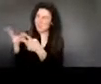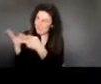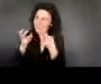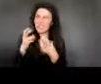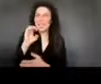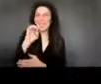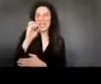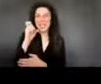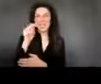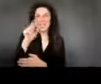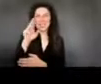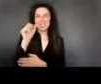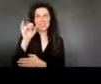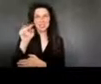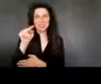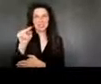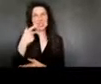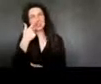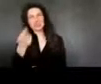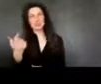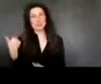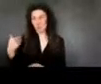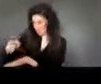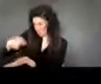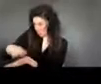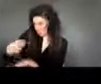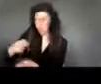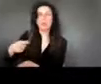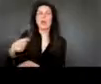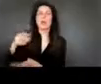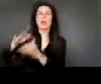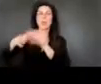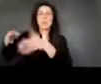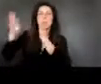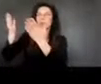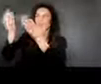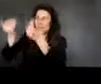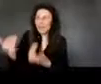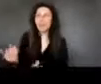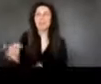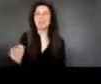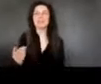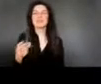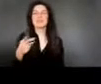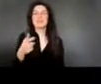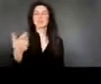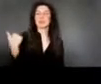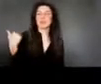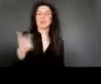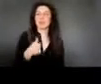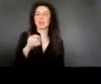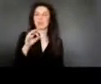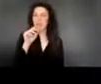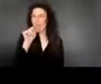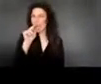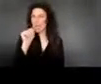from one type of production to another, reminding me of Anna Singh's concept of salvage